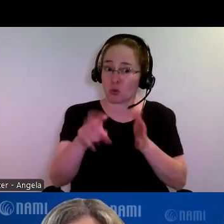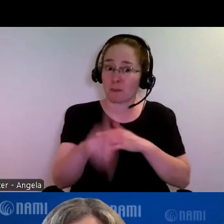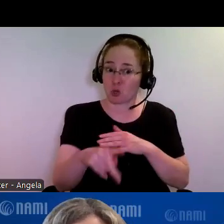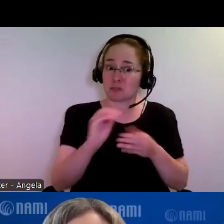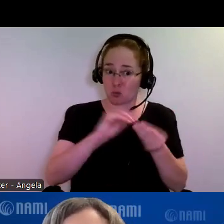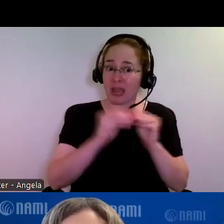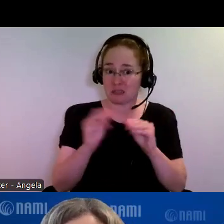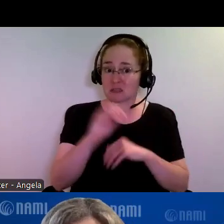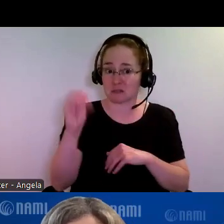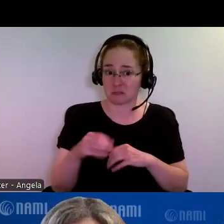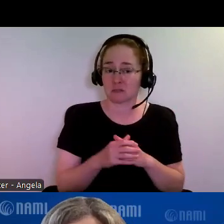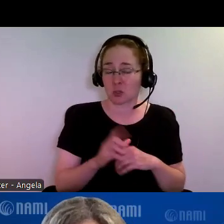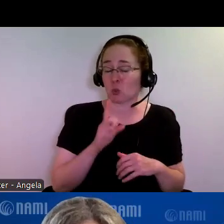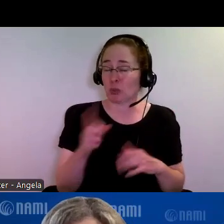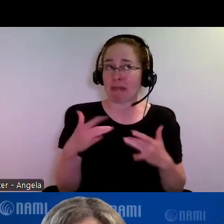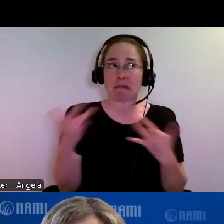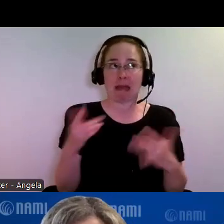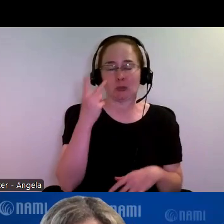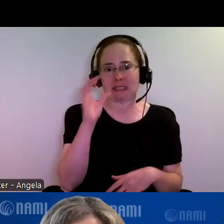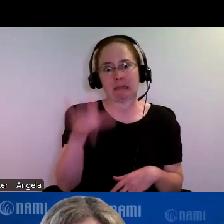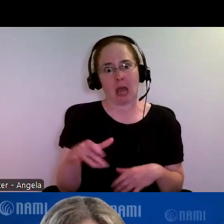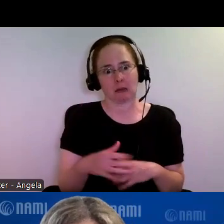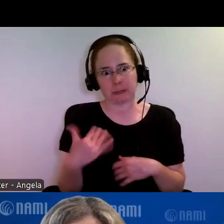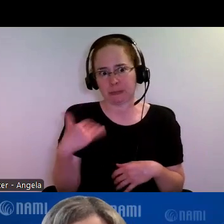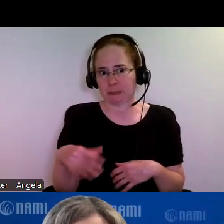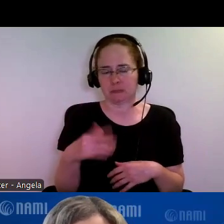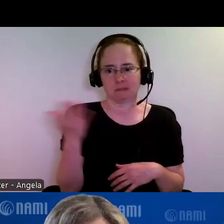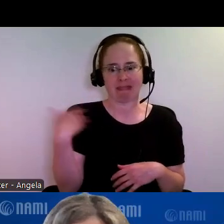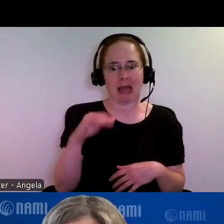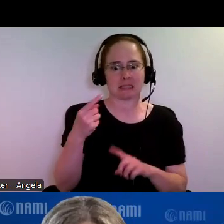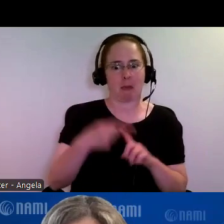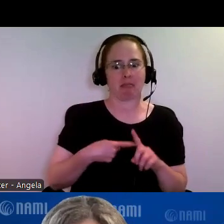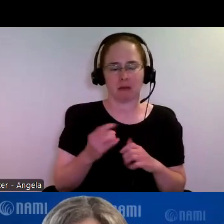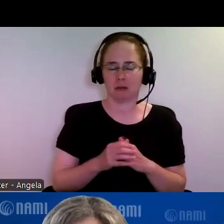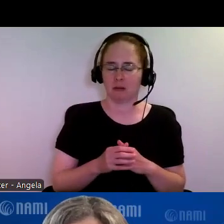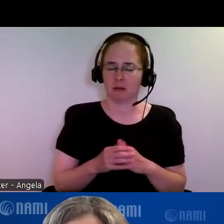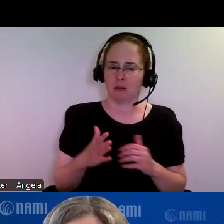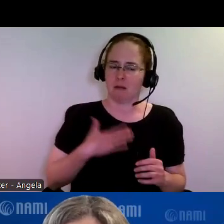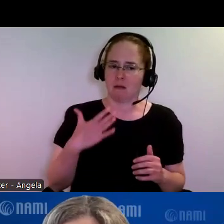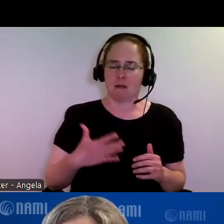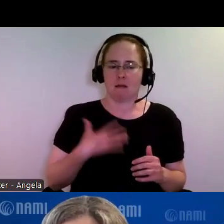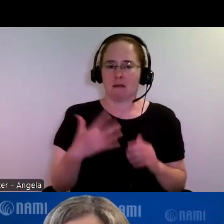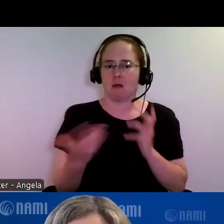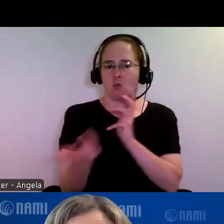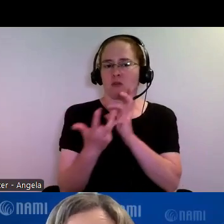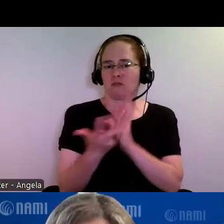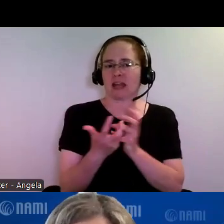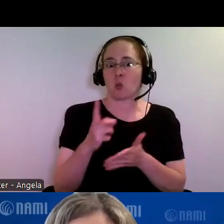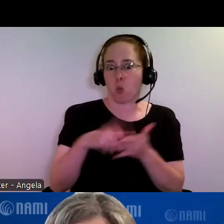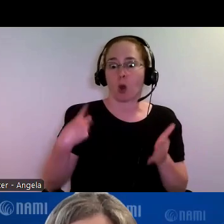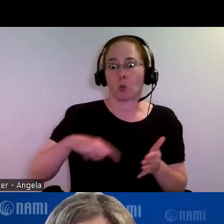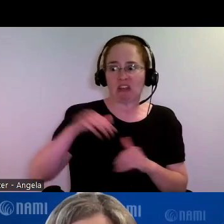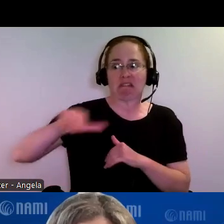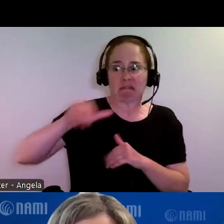rates. So we were really delighted to see this when it came out last month, and we're so glad that it reflected some of what we had been asking